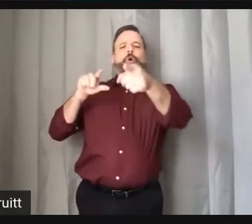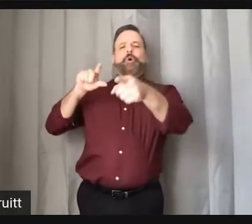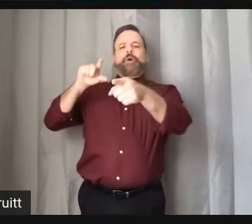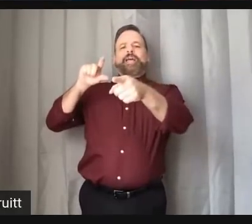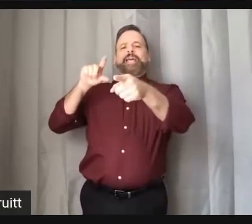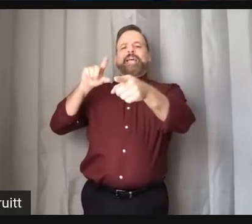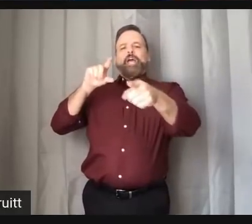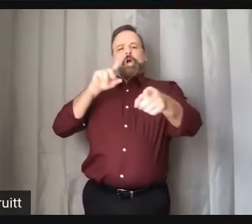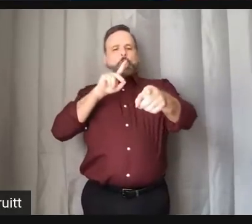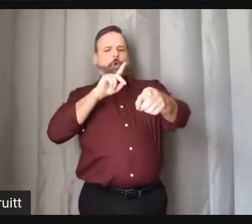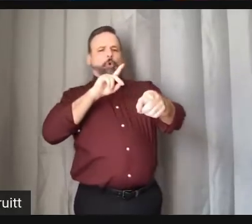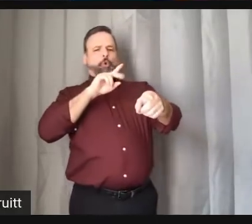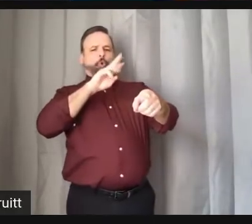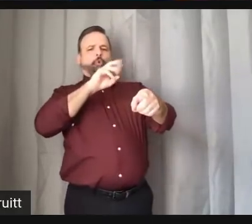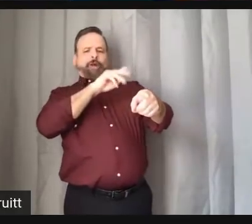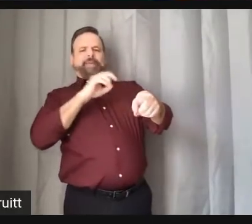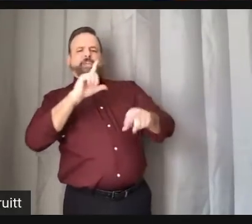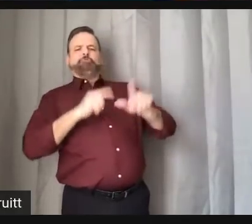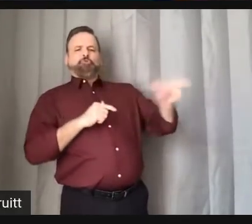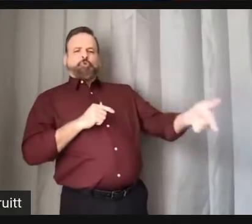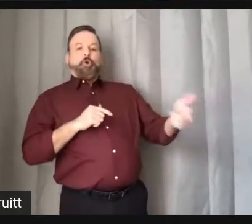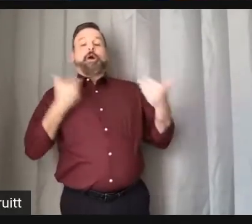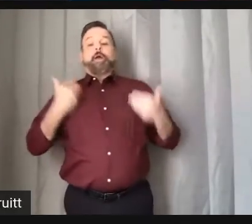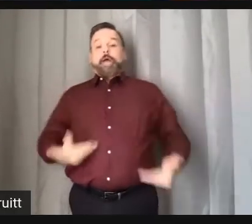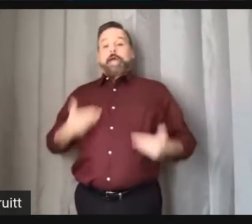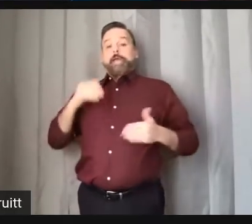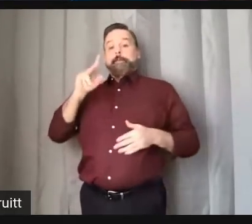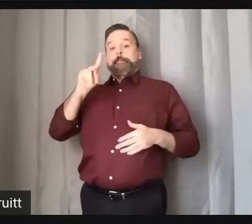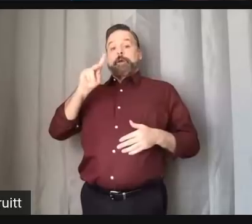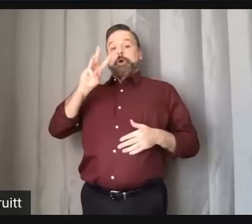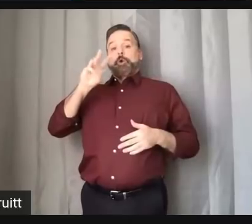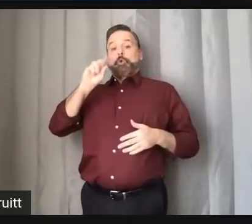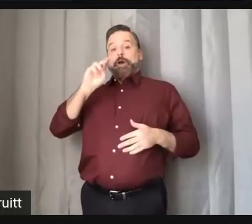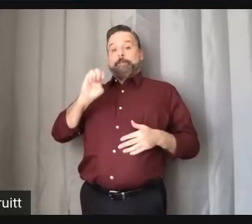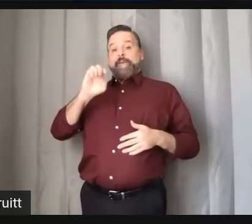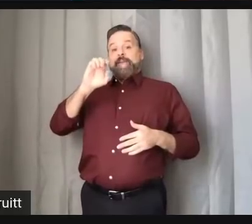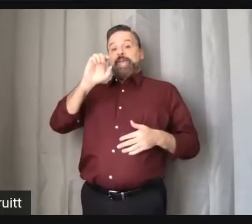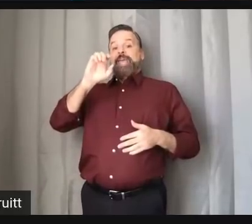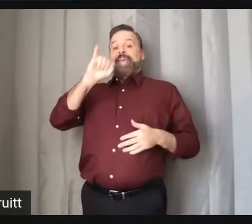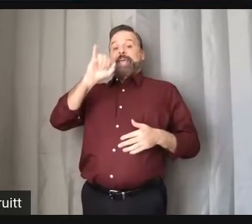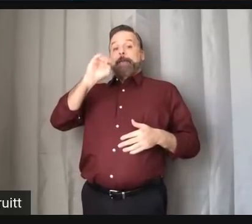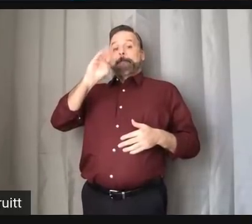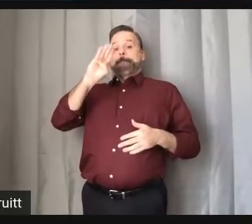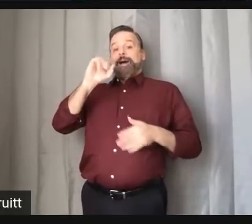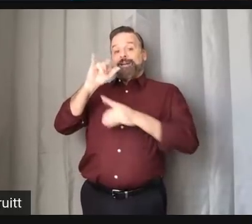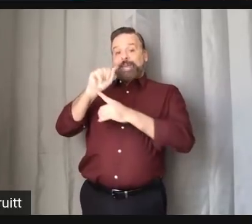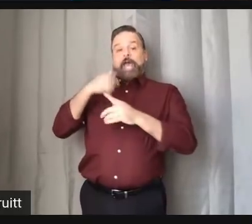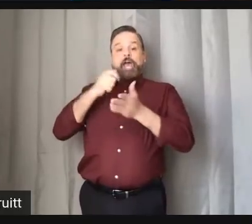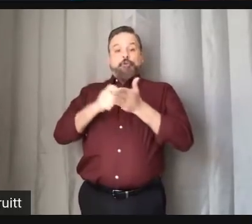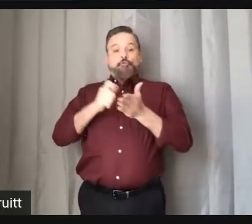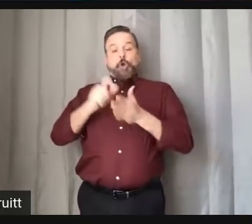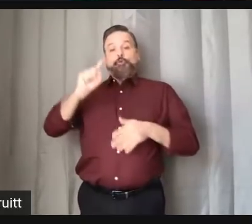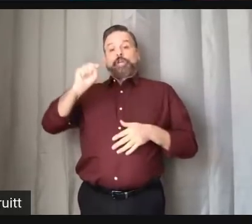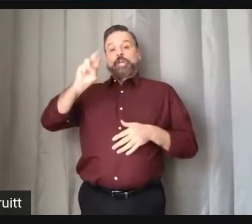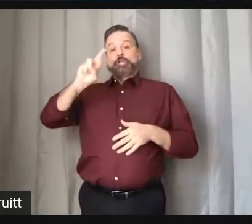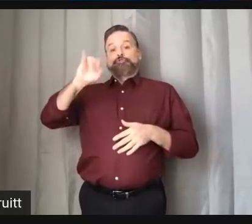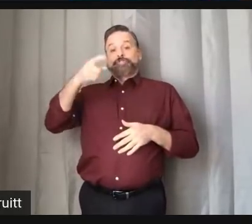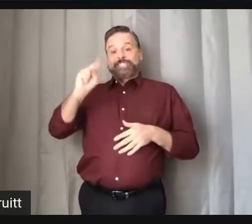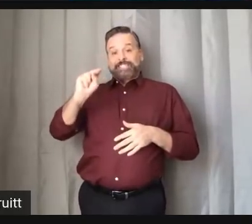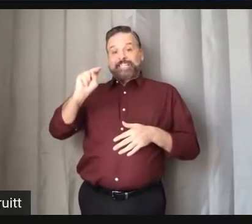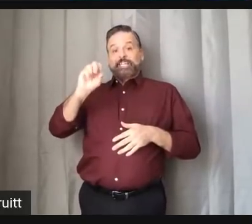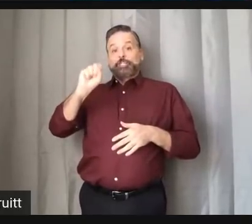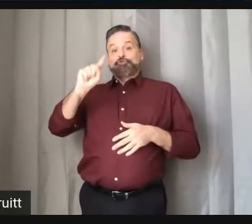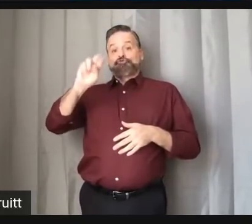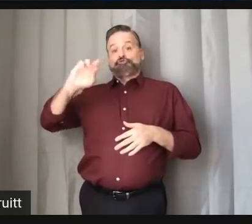My name is Kwame Mbalia. I am the author of Tristan Strong Punches a Hole in